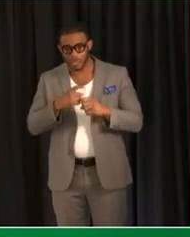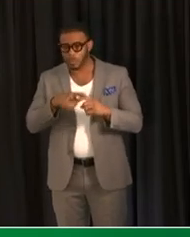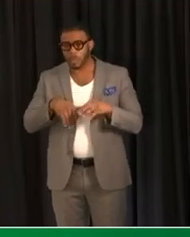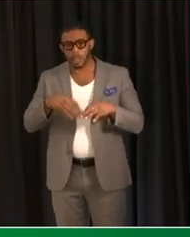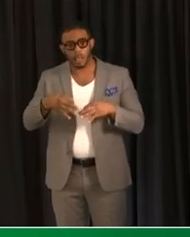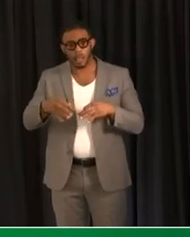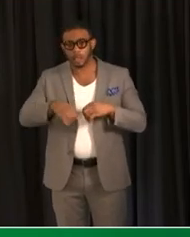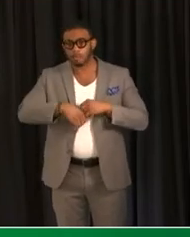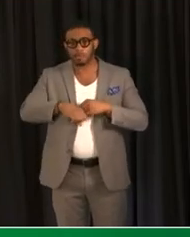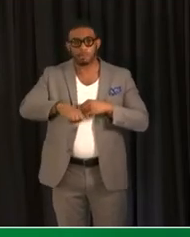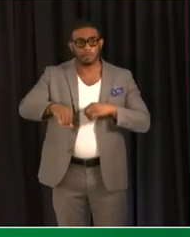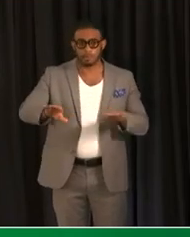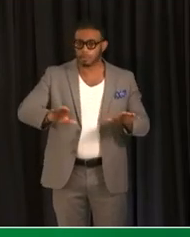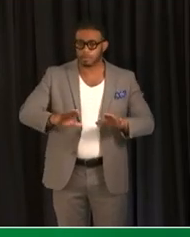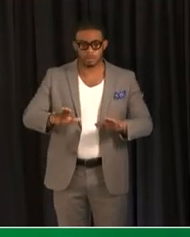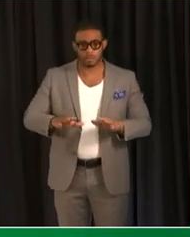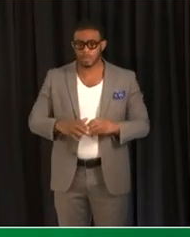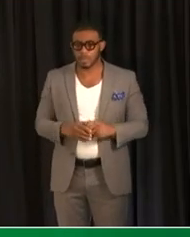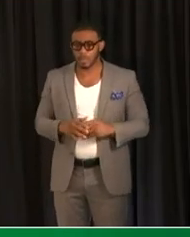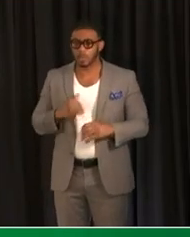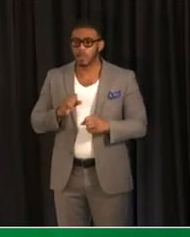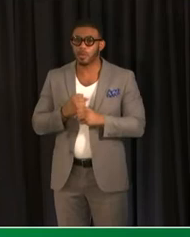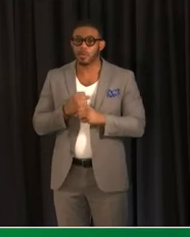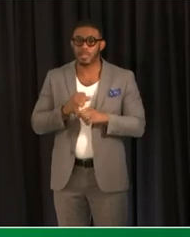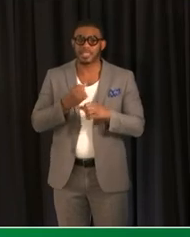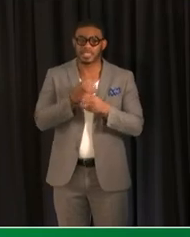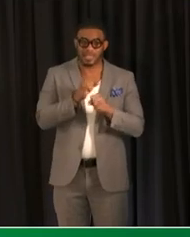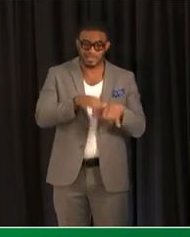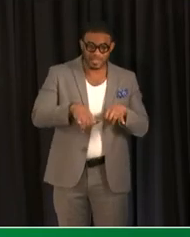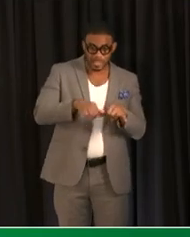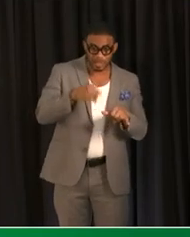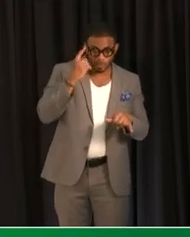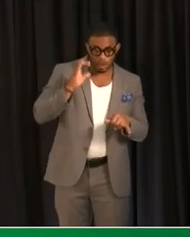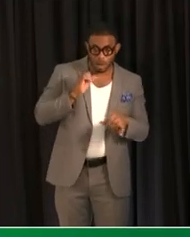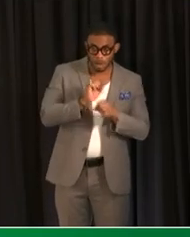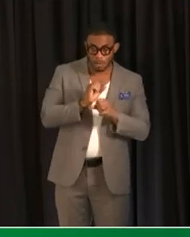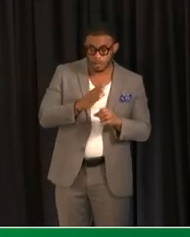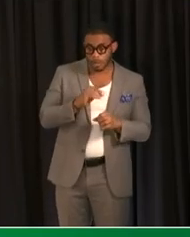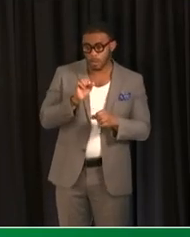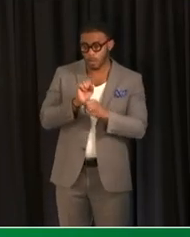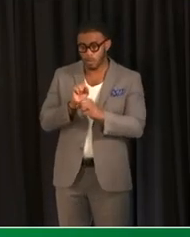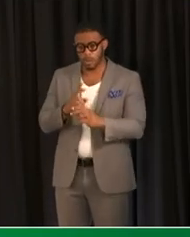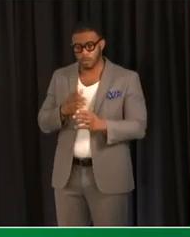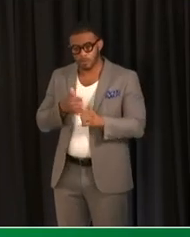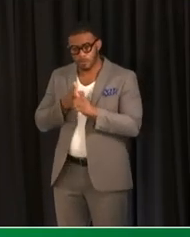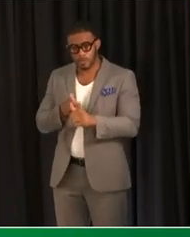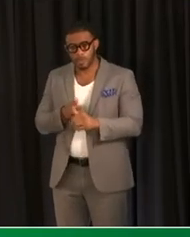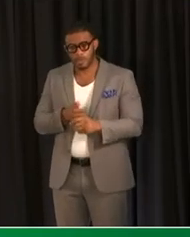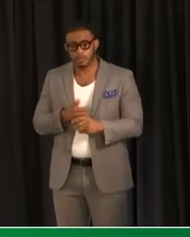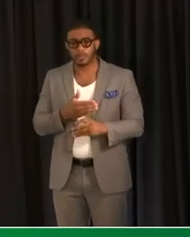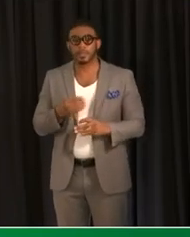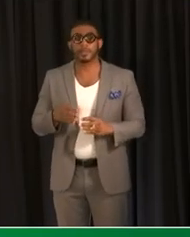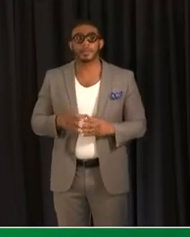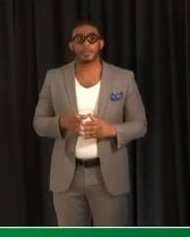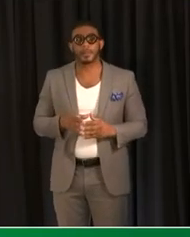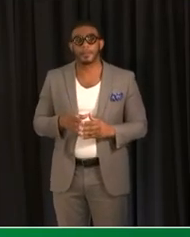years, that there's a big difference in providing safety standards for our employees and workers and